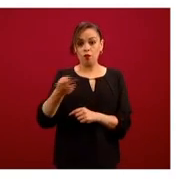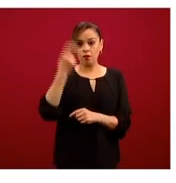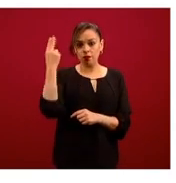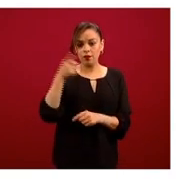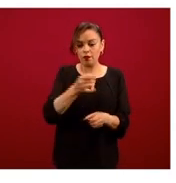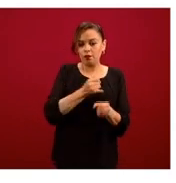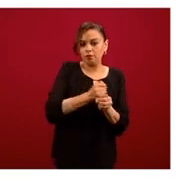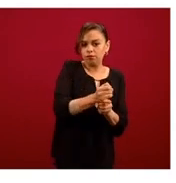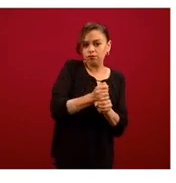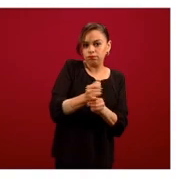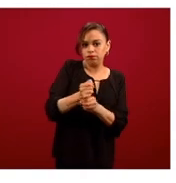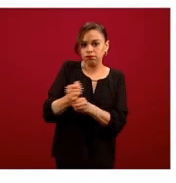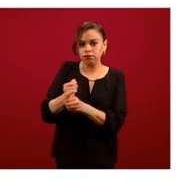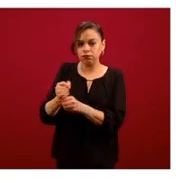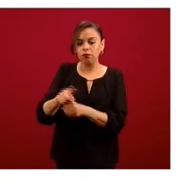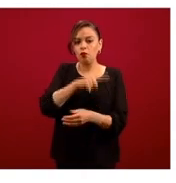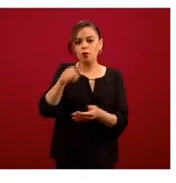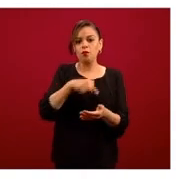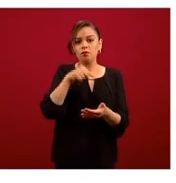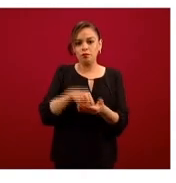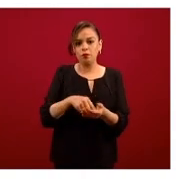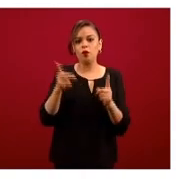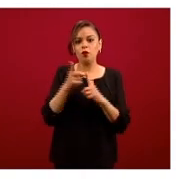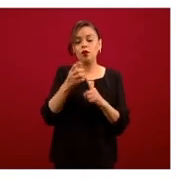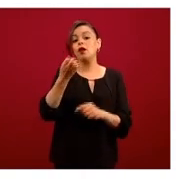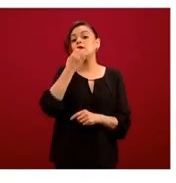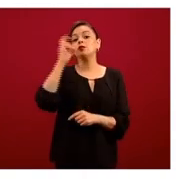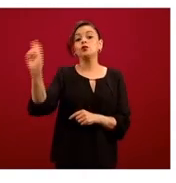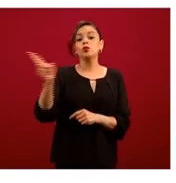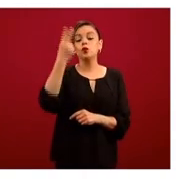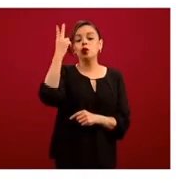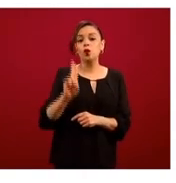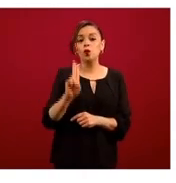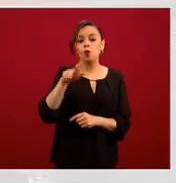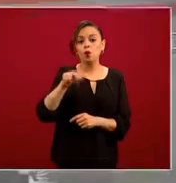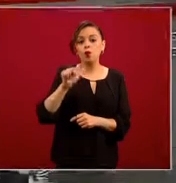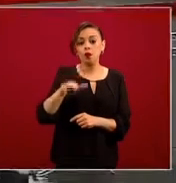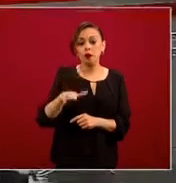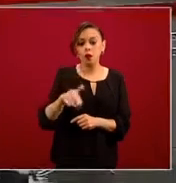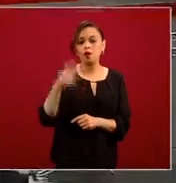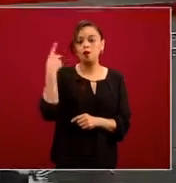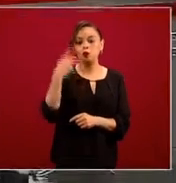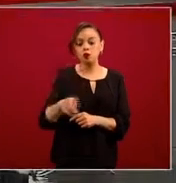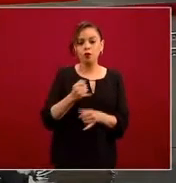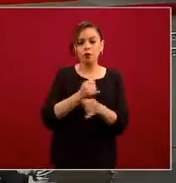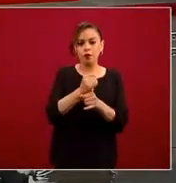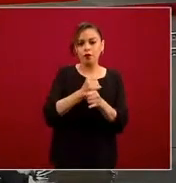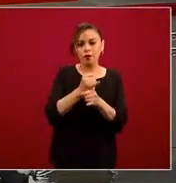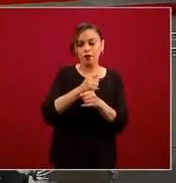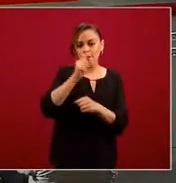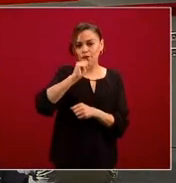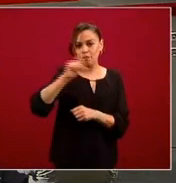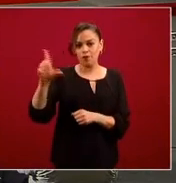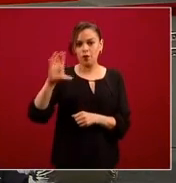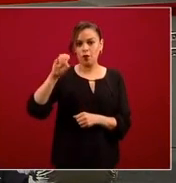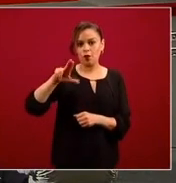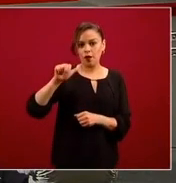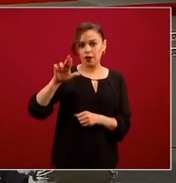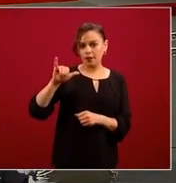data scientists, and other experts come from different institutes,